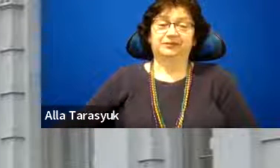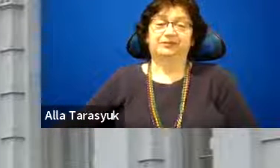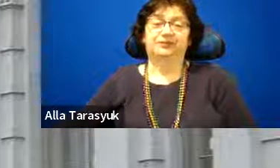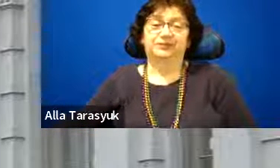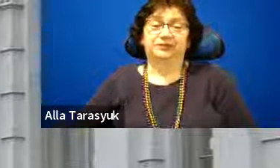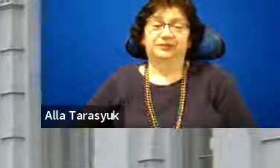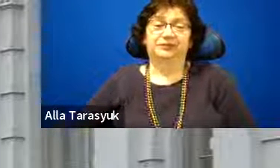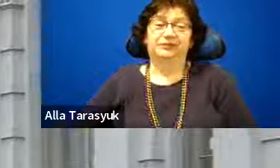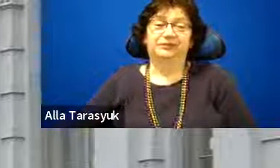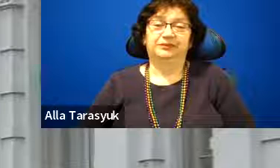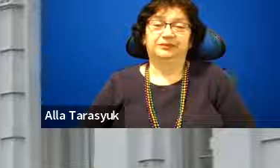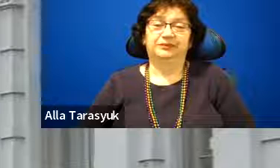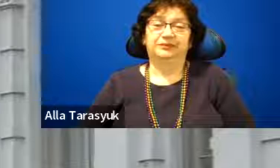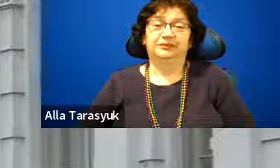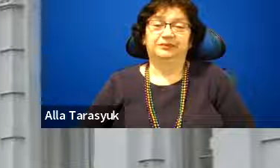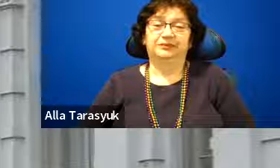queen.